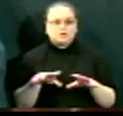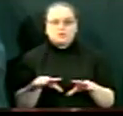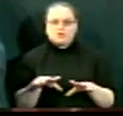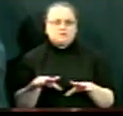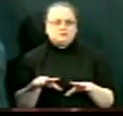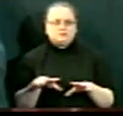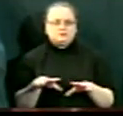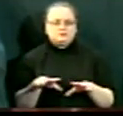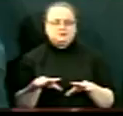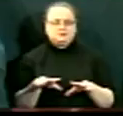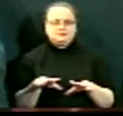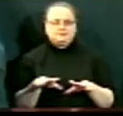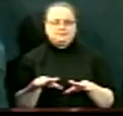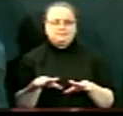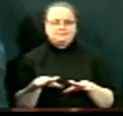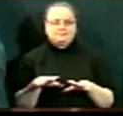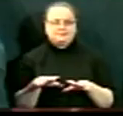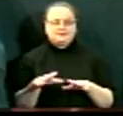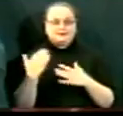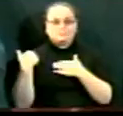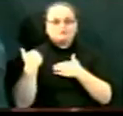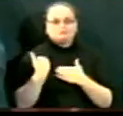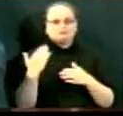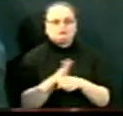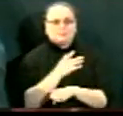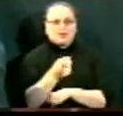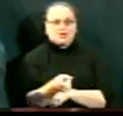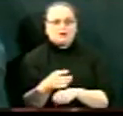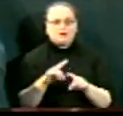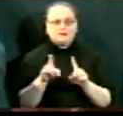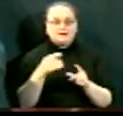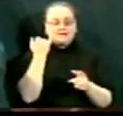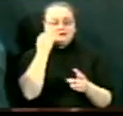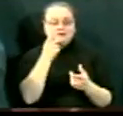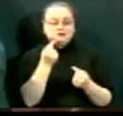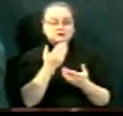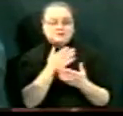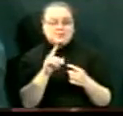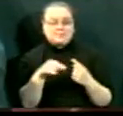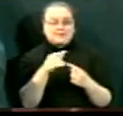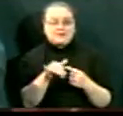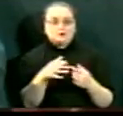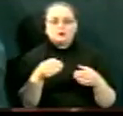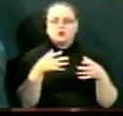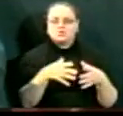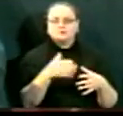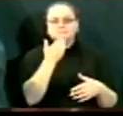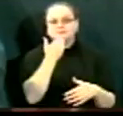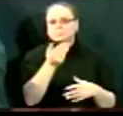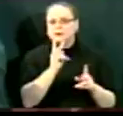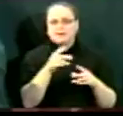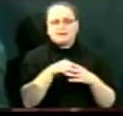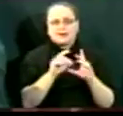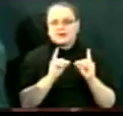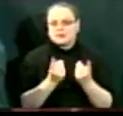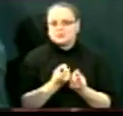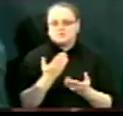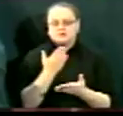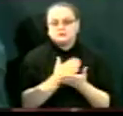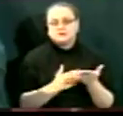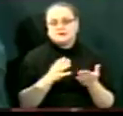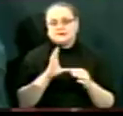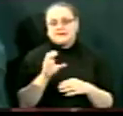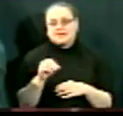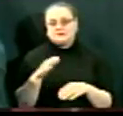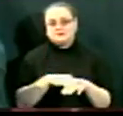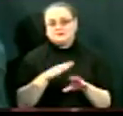be set on your backs. But if we don't do something about it, we're going to continue to lose great people in our district to some of those counties